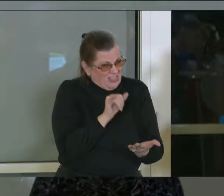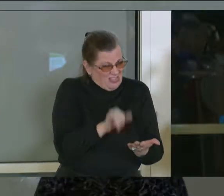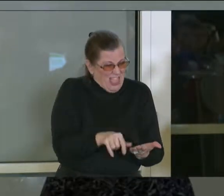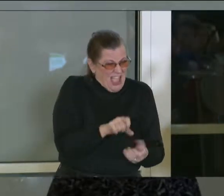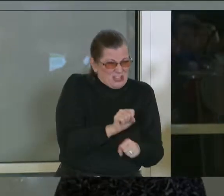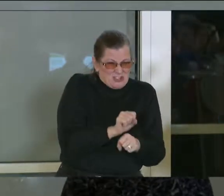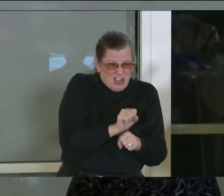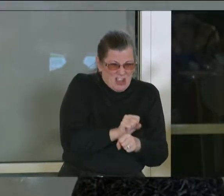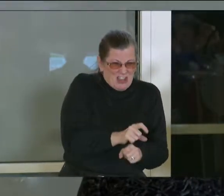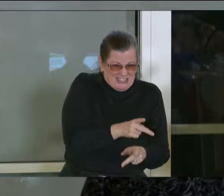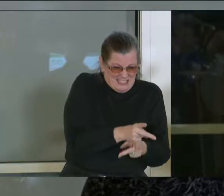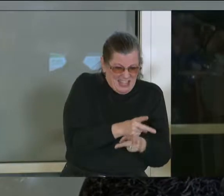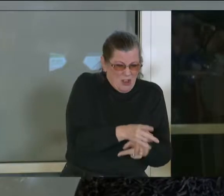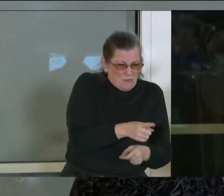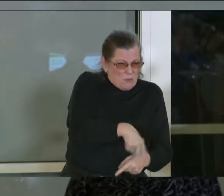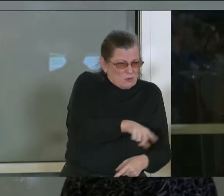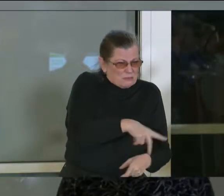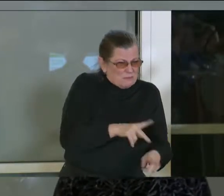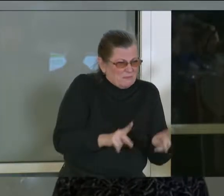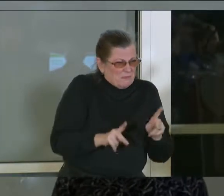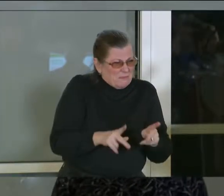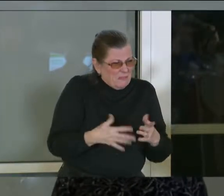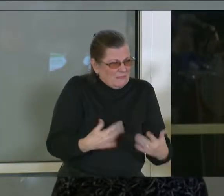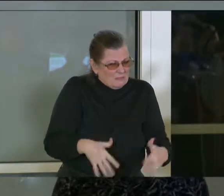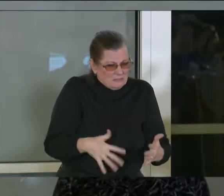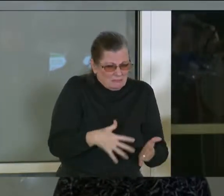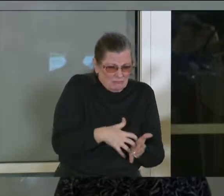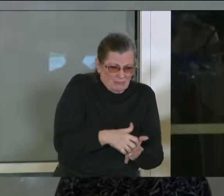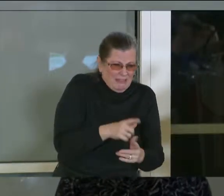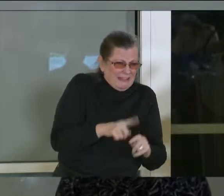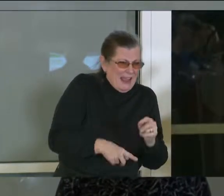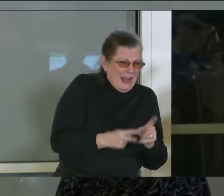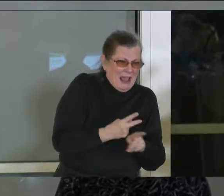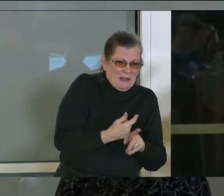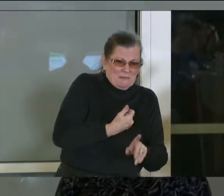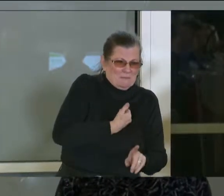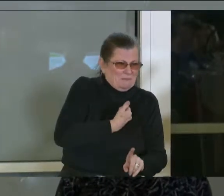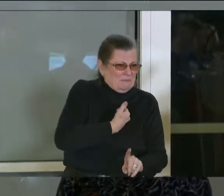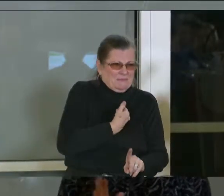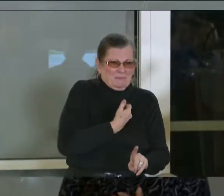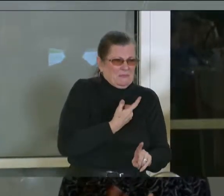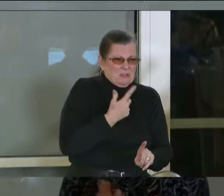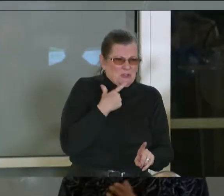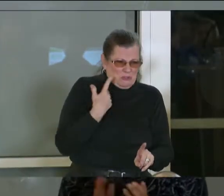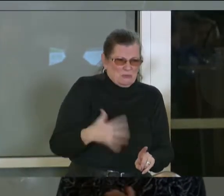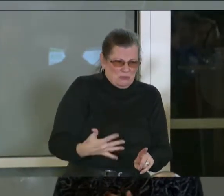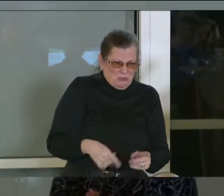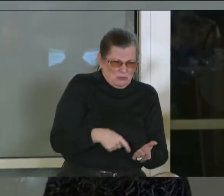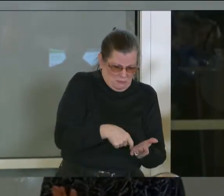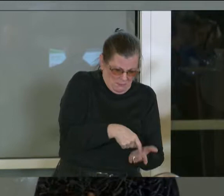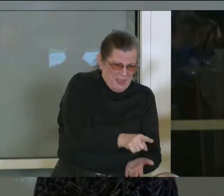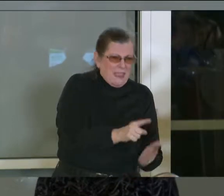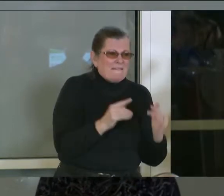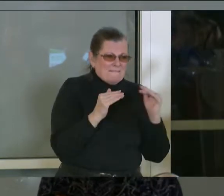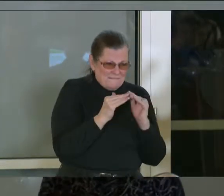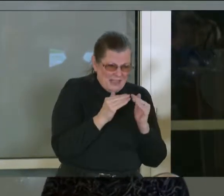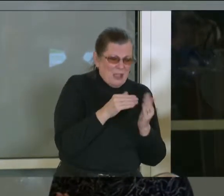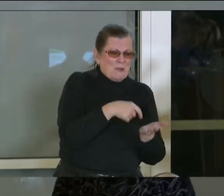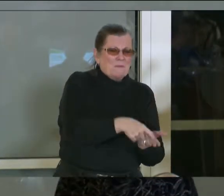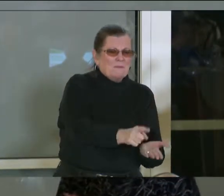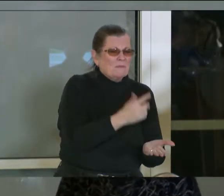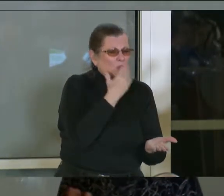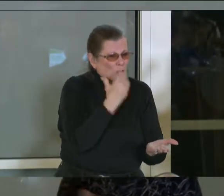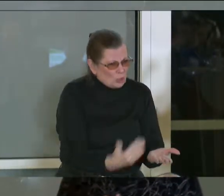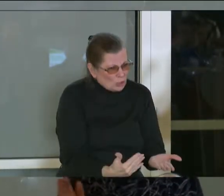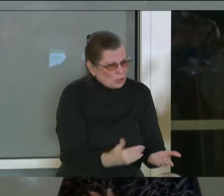our city are not good jobs with fair pay, people with training will not stay in those jobs, and we need those people desperately.